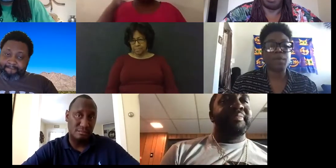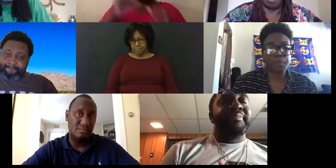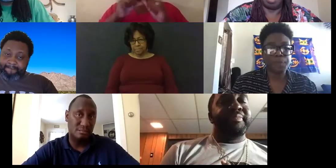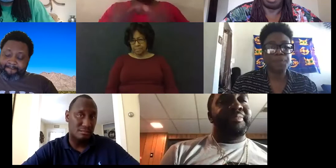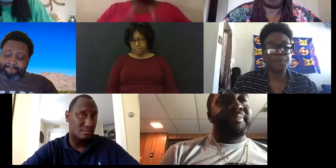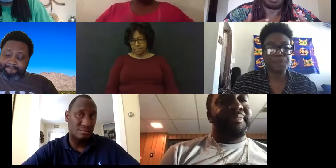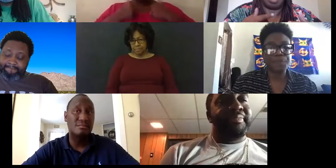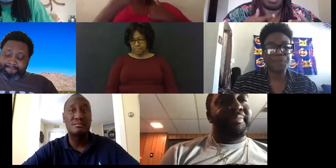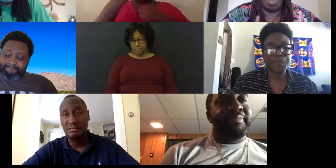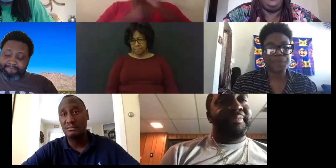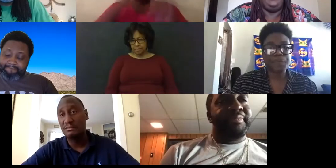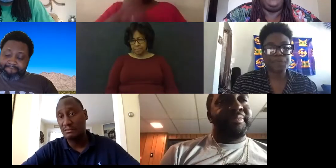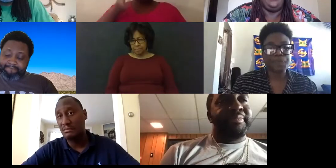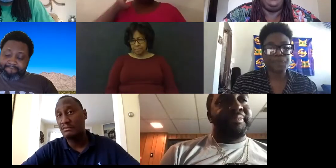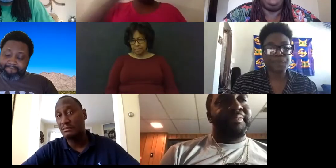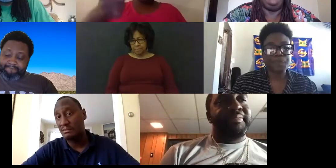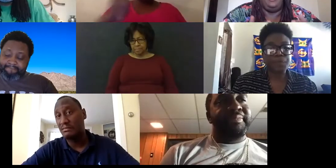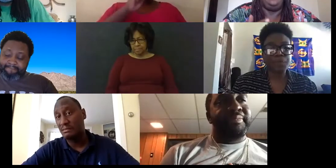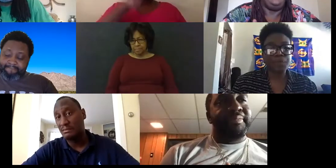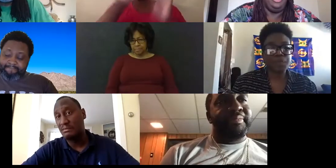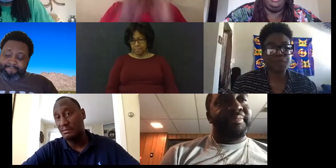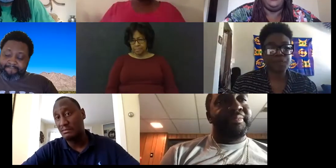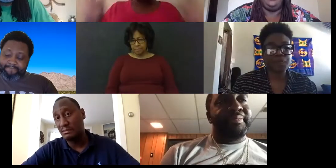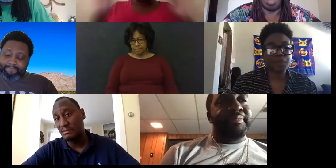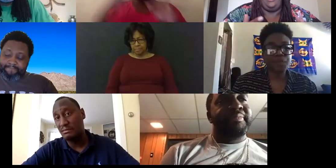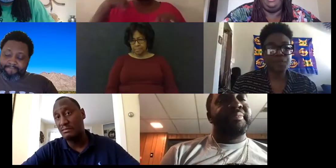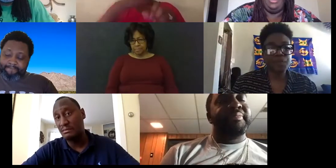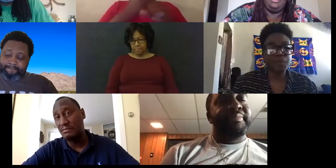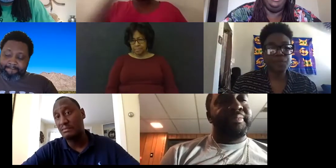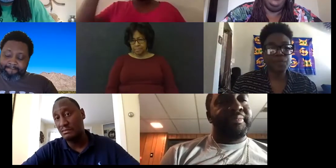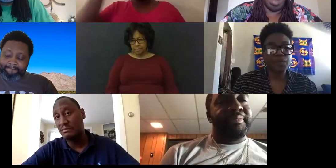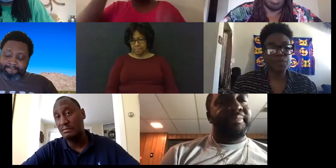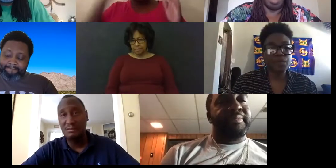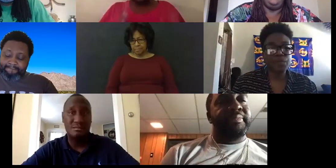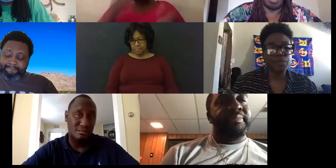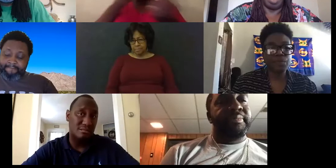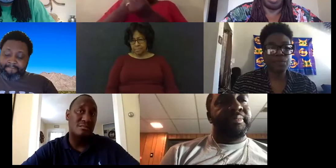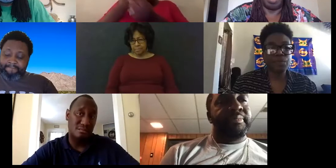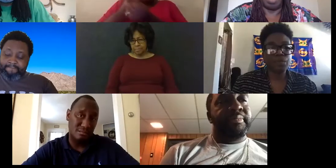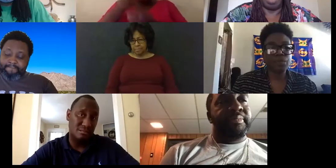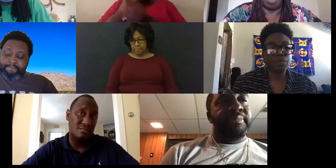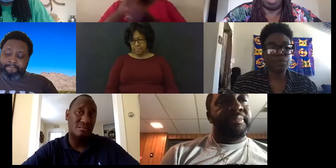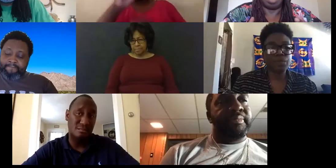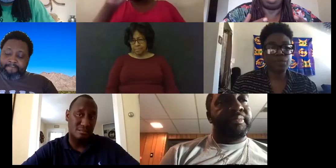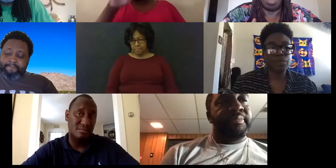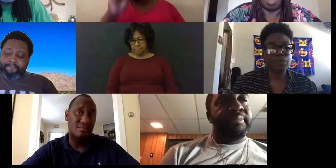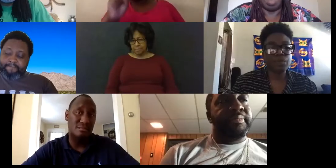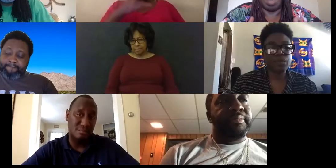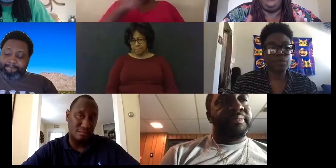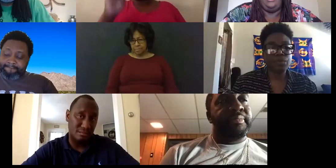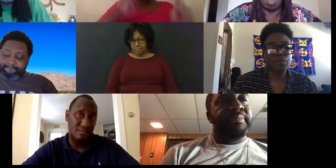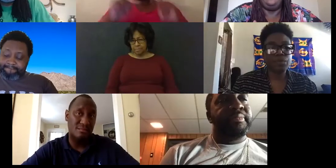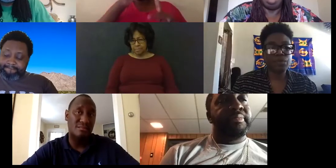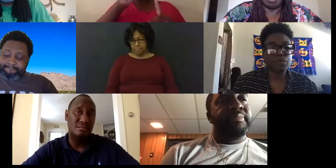So it's really important that we get politicians, that we get allies, that we get people who are really concerned about